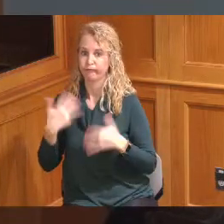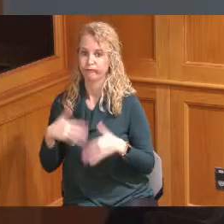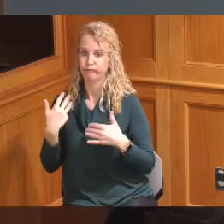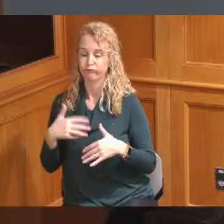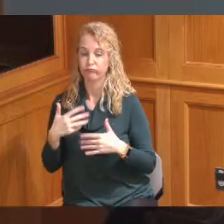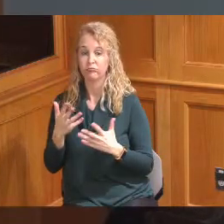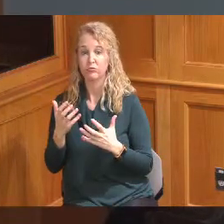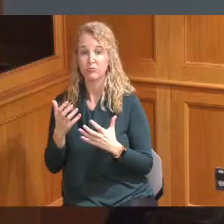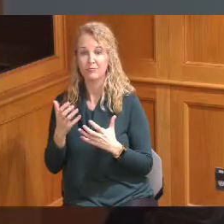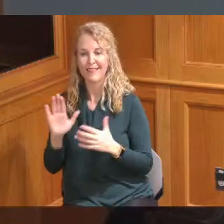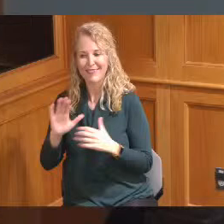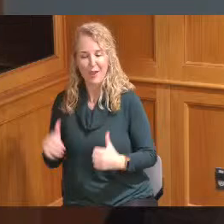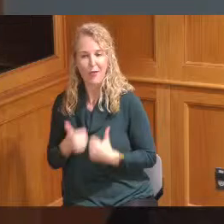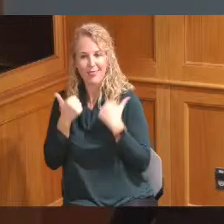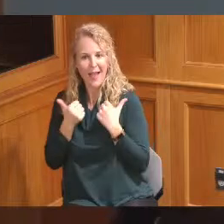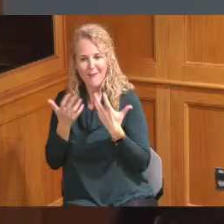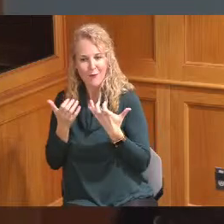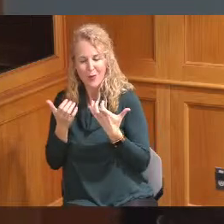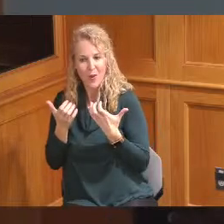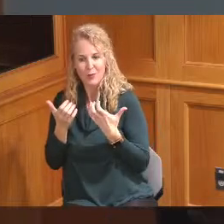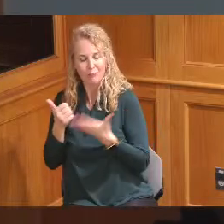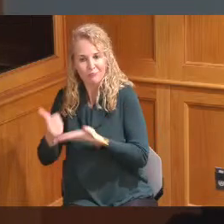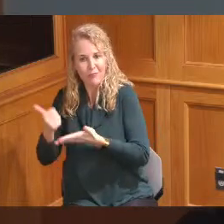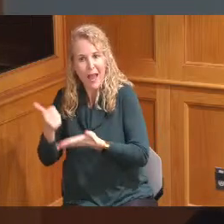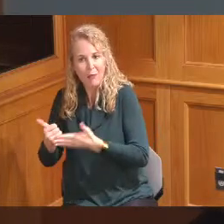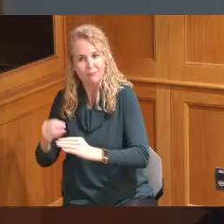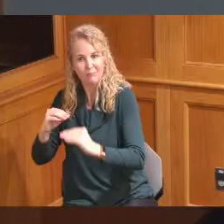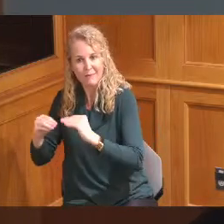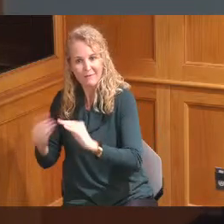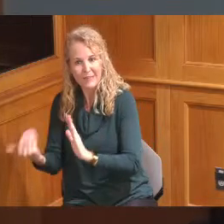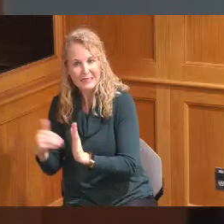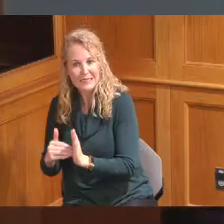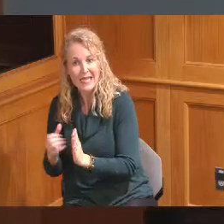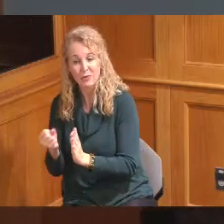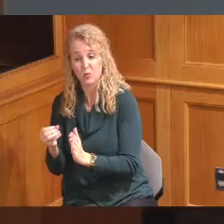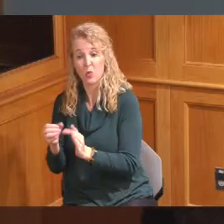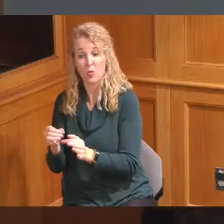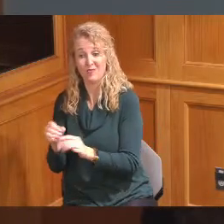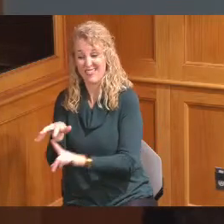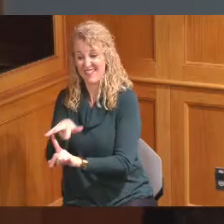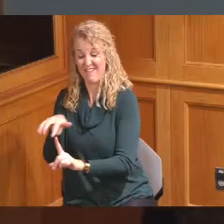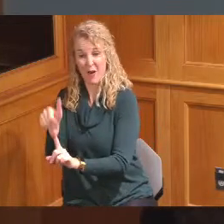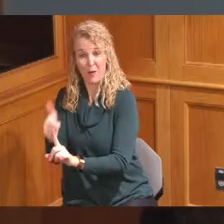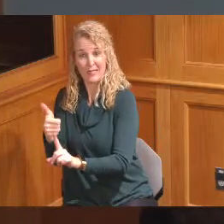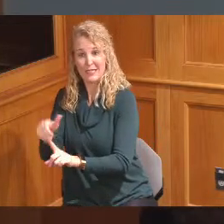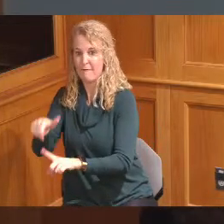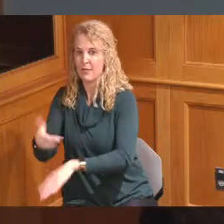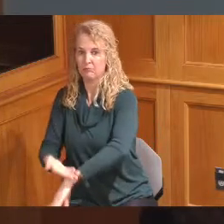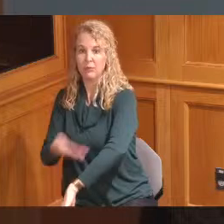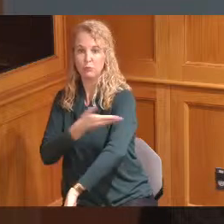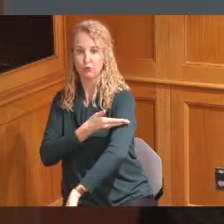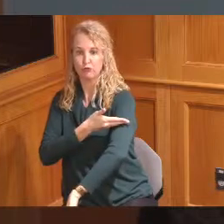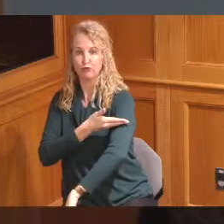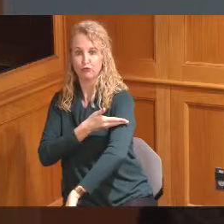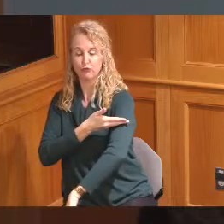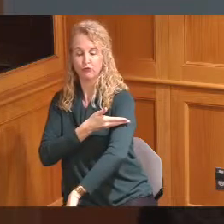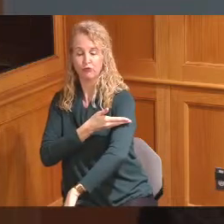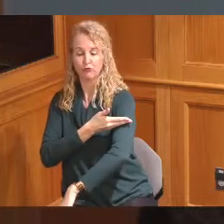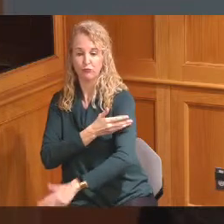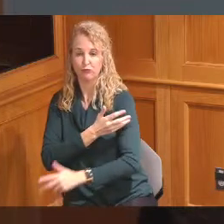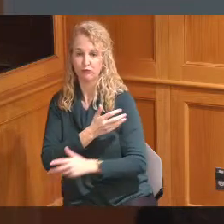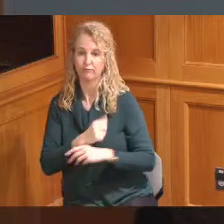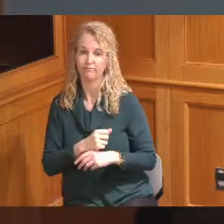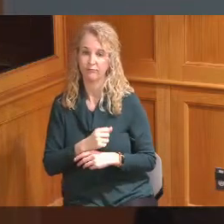bringing someone's life to a better standard, and we will continue to do that, and that will be also